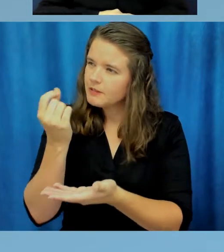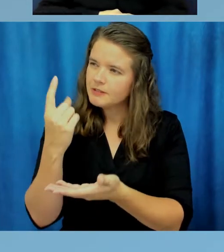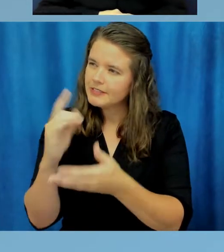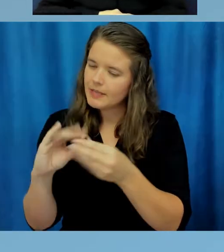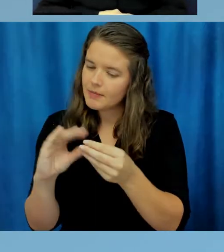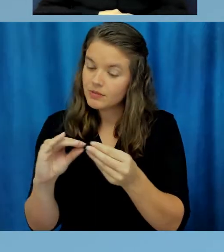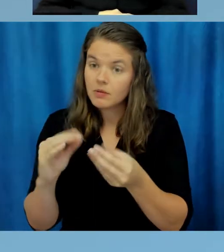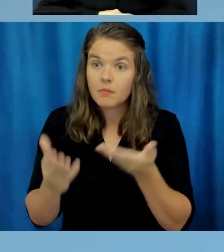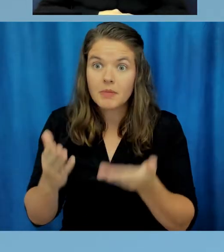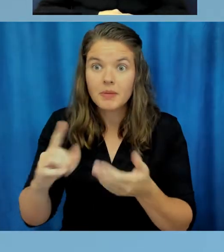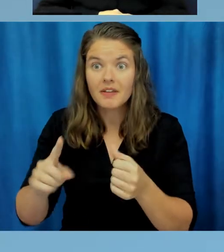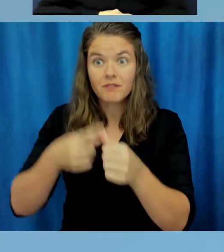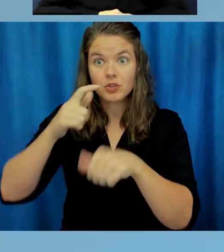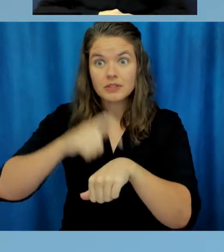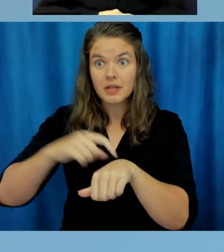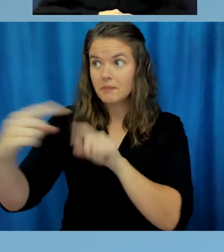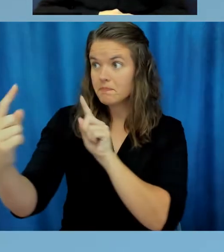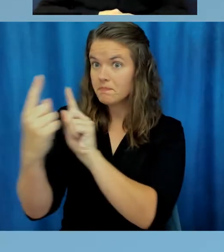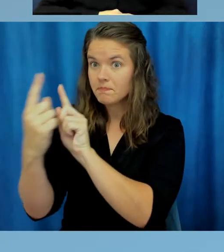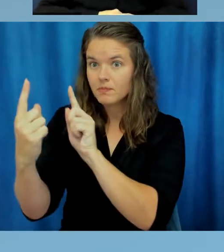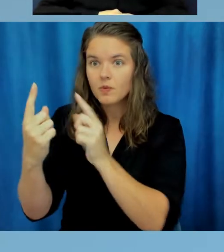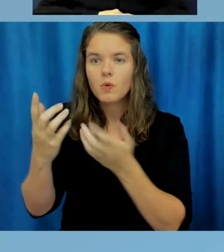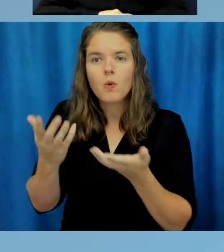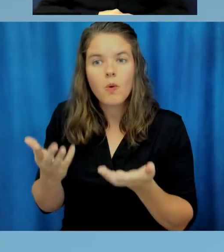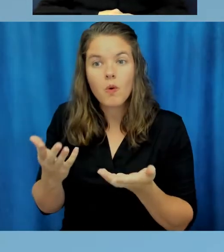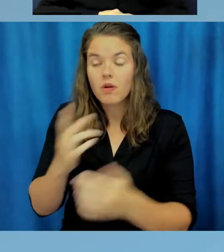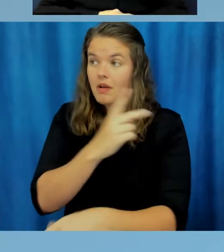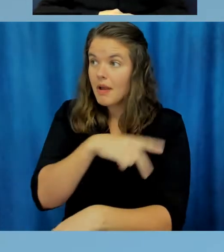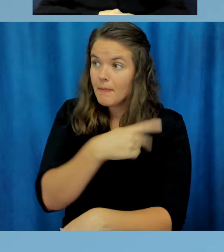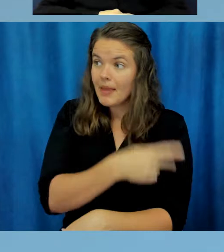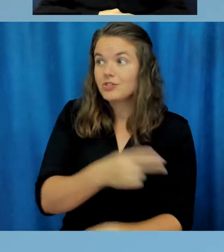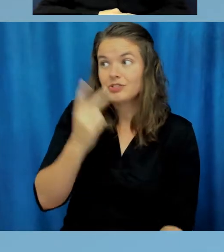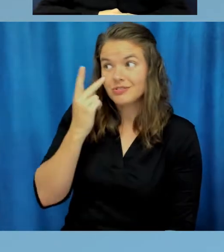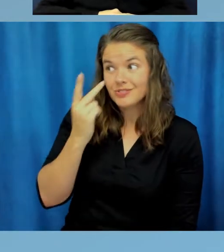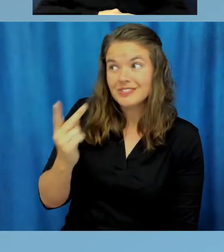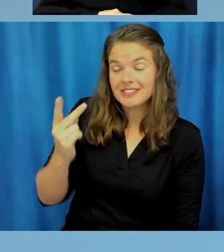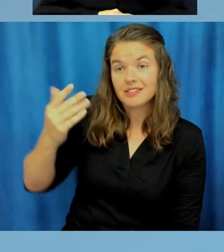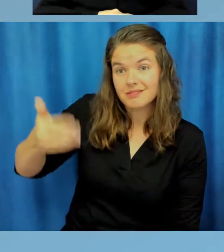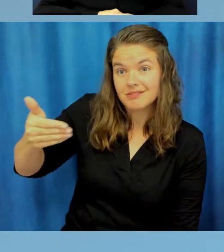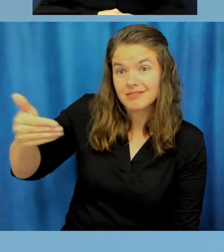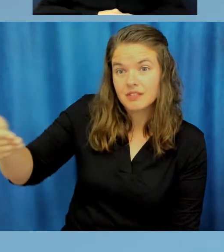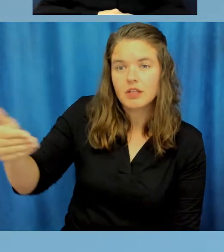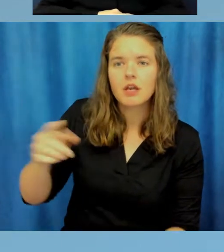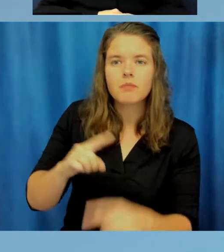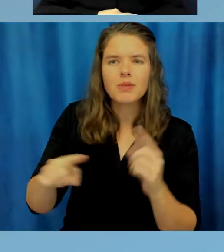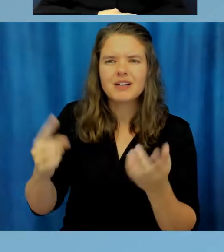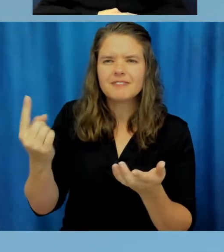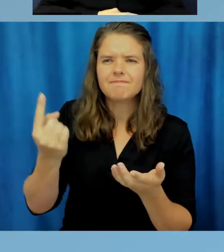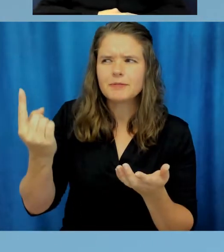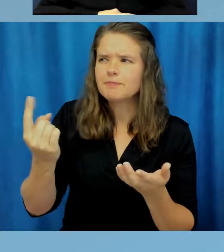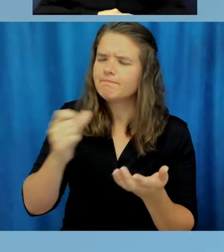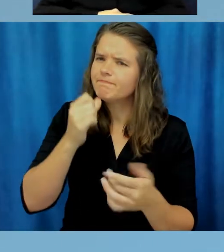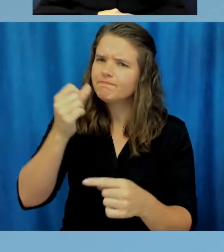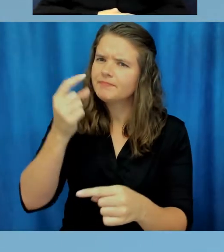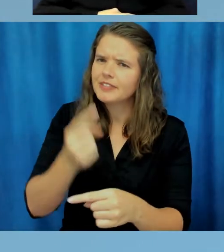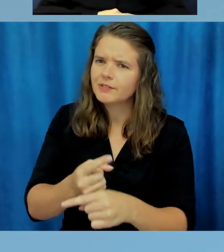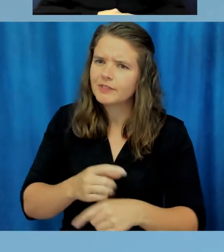the first time you've met the patient, or maybe it's a patient that you've been seeing for quite some time, but something just isn't